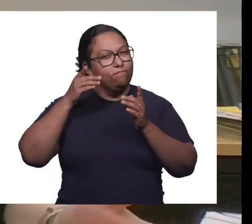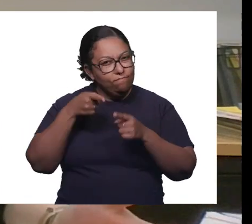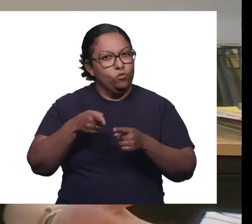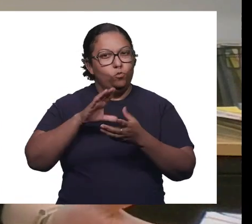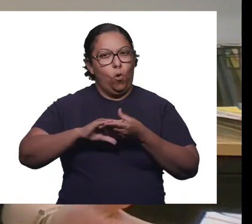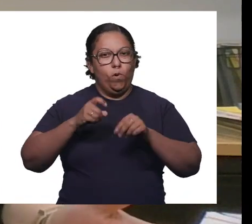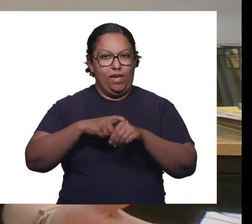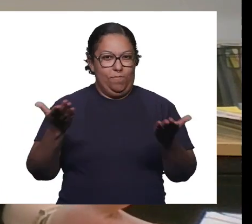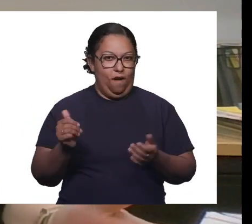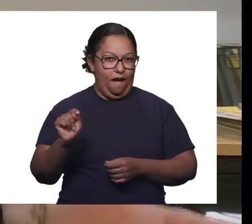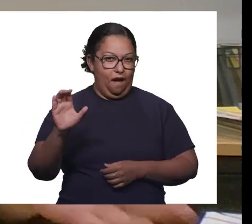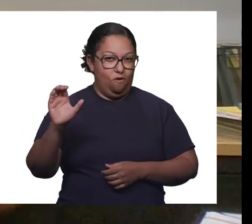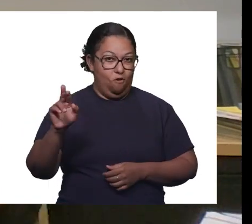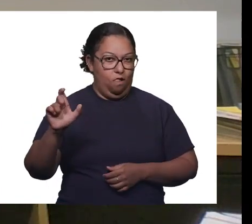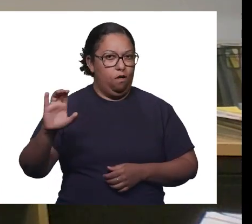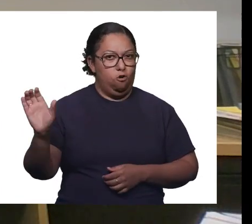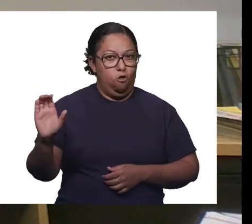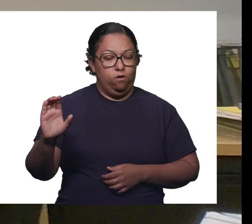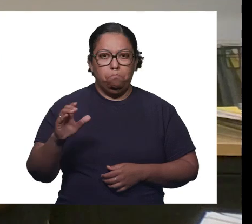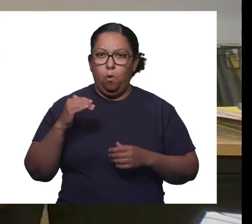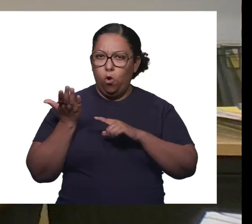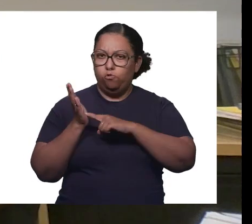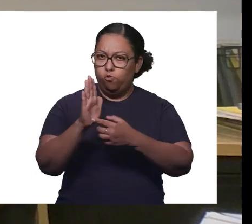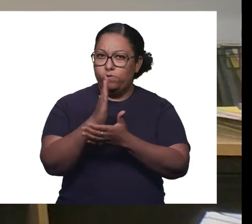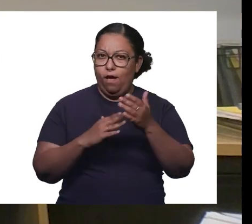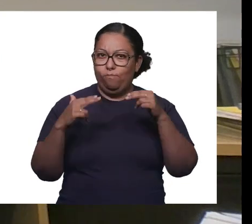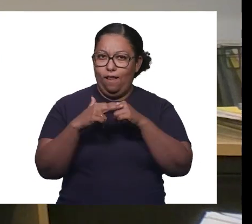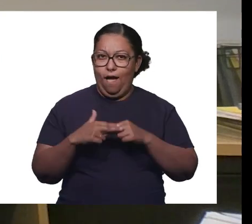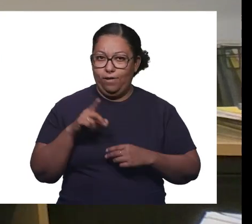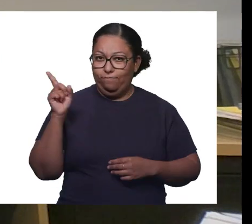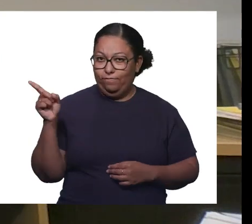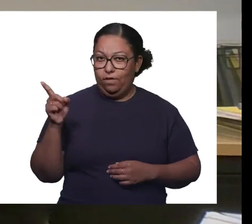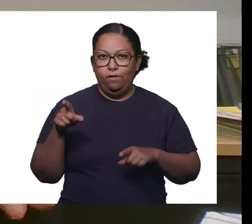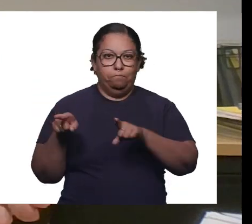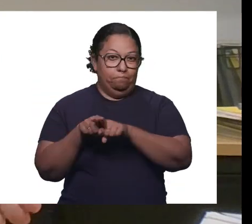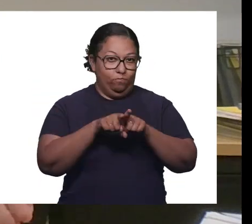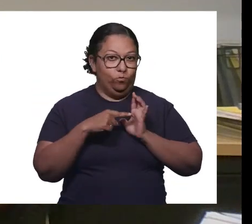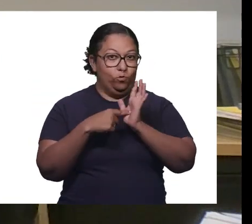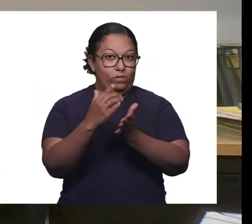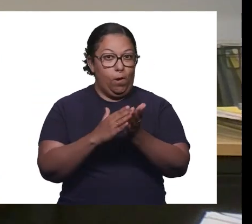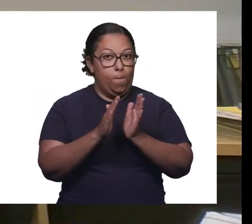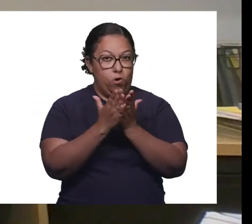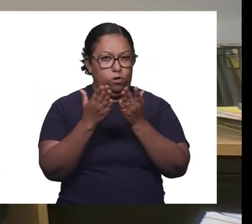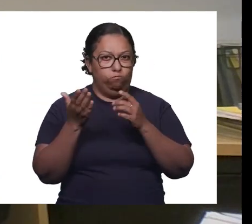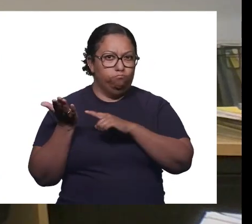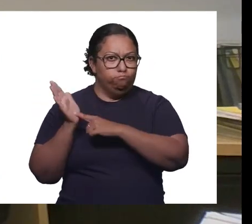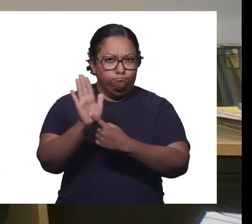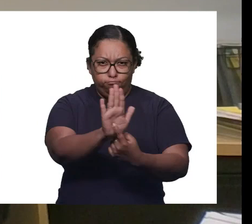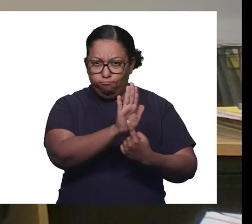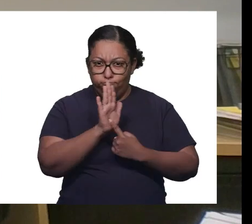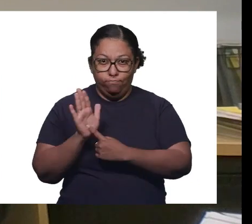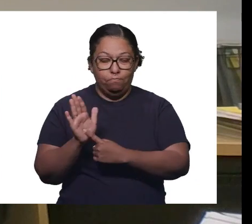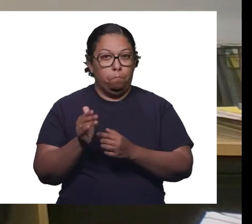at the Carle. And I'll be showing you some slides, but I'm also going to be showing you some books, getting off screen, showing you